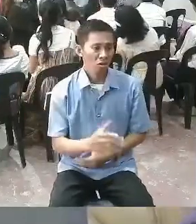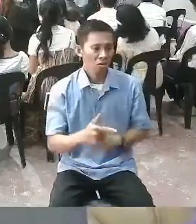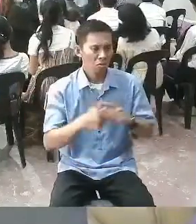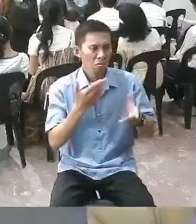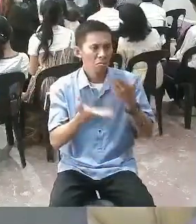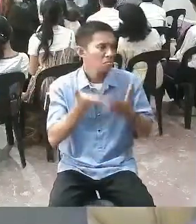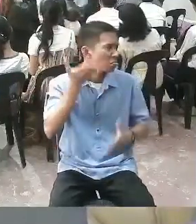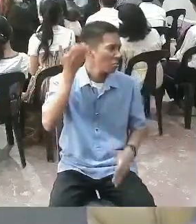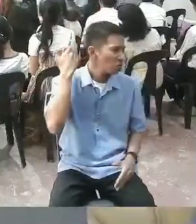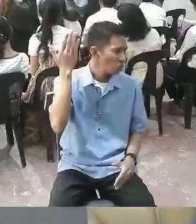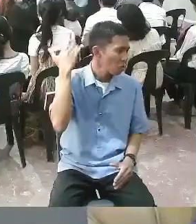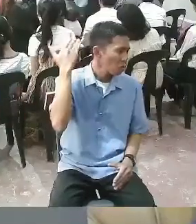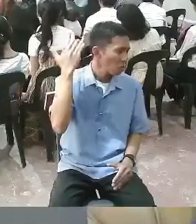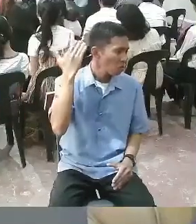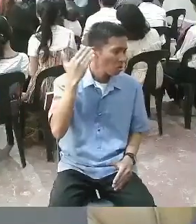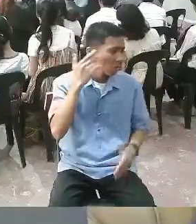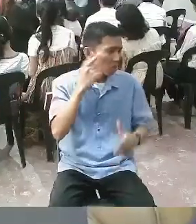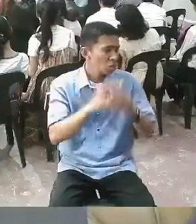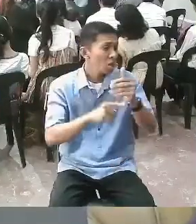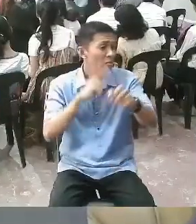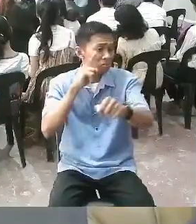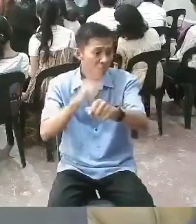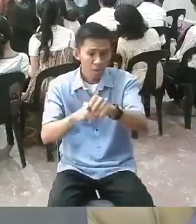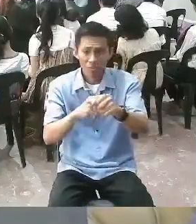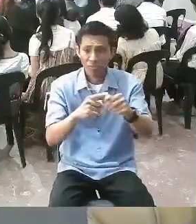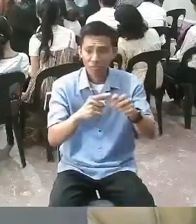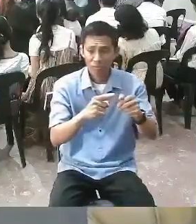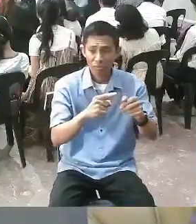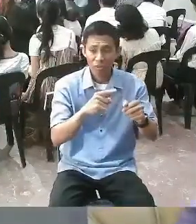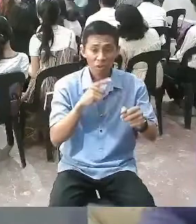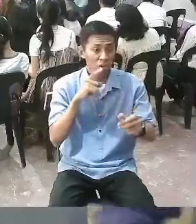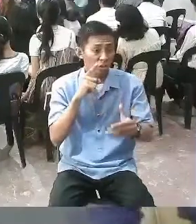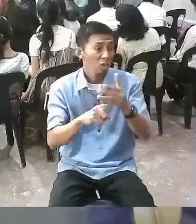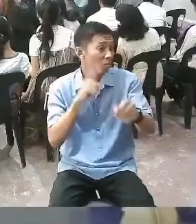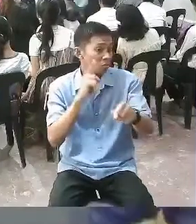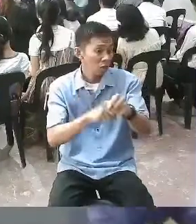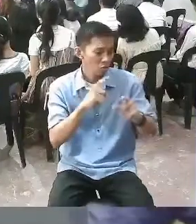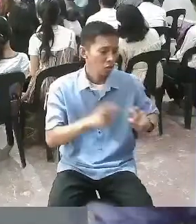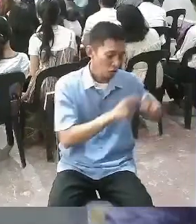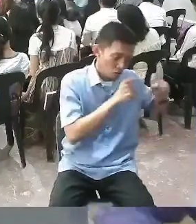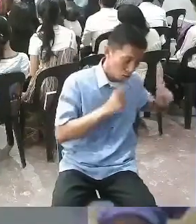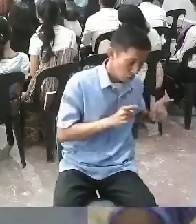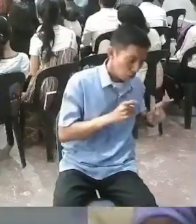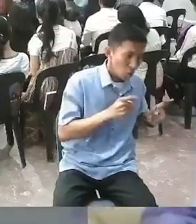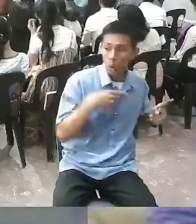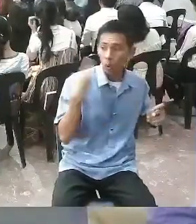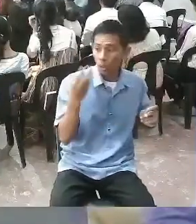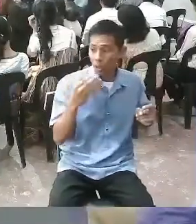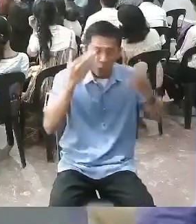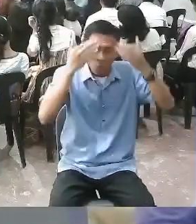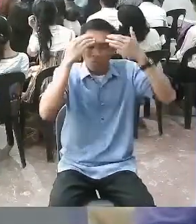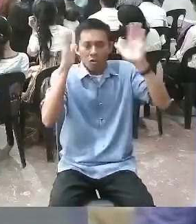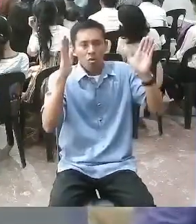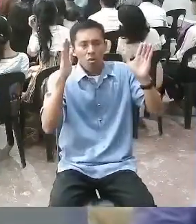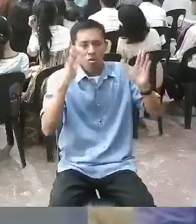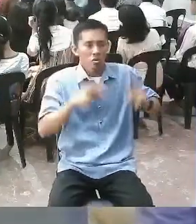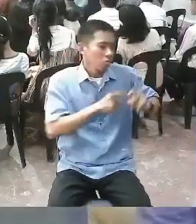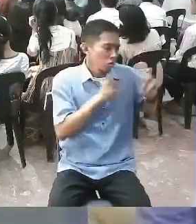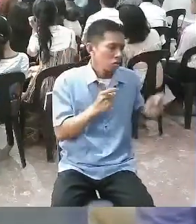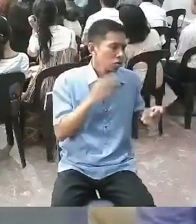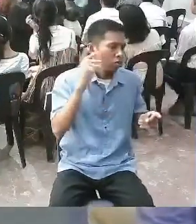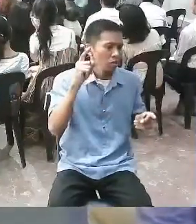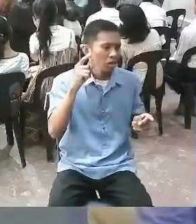Because sometimes we sin and we don't even know we're sinning. Would you agree with that? We don't even